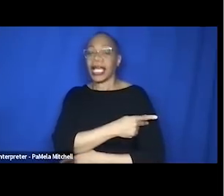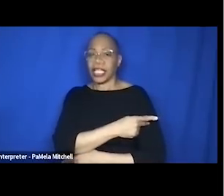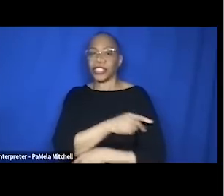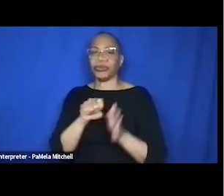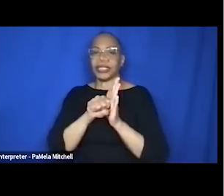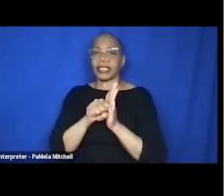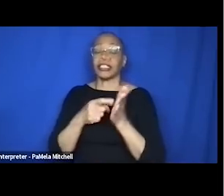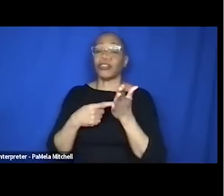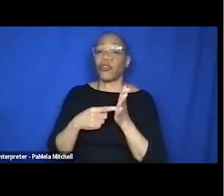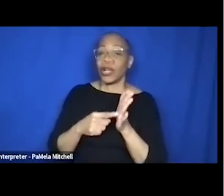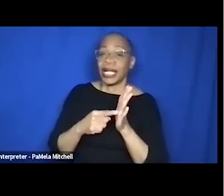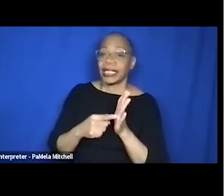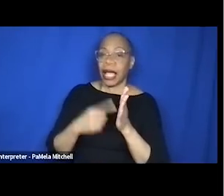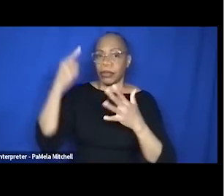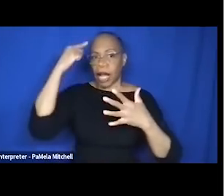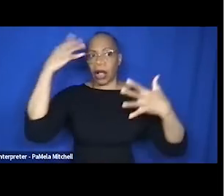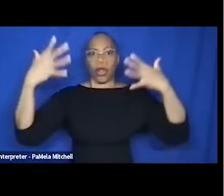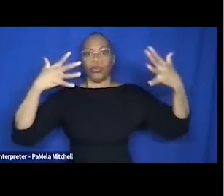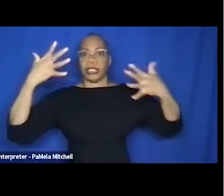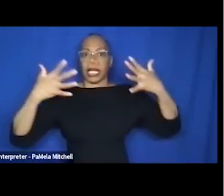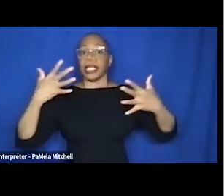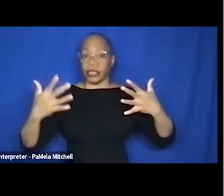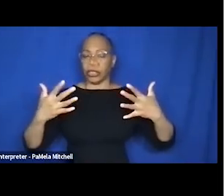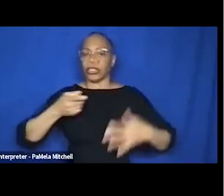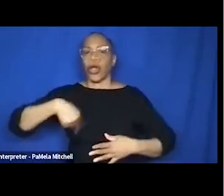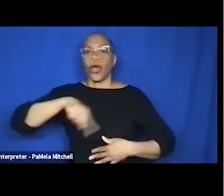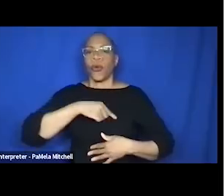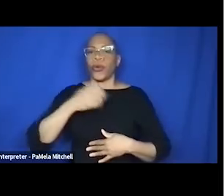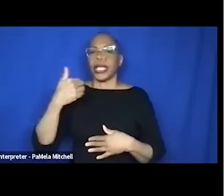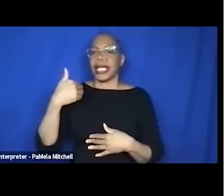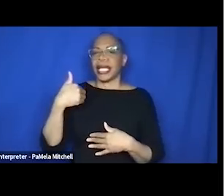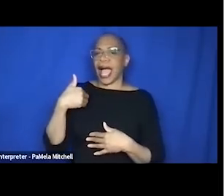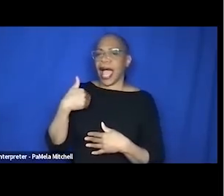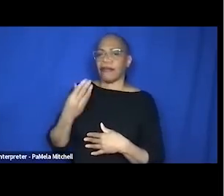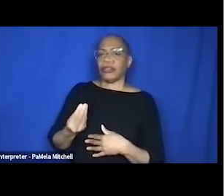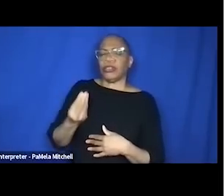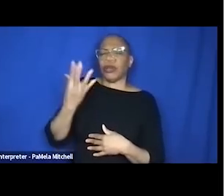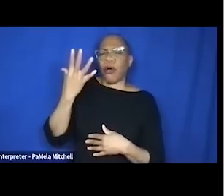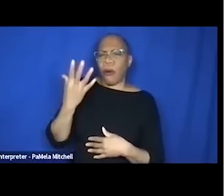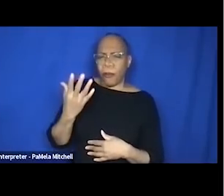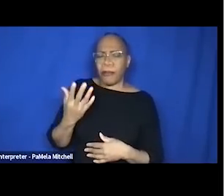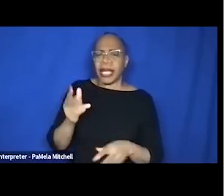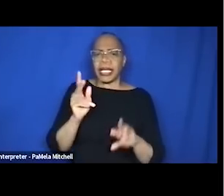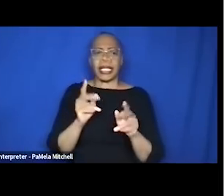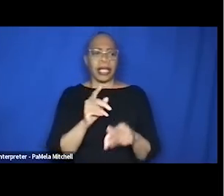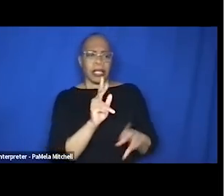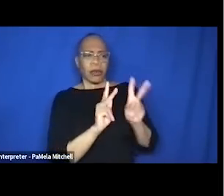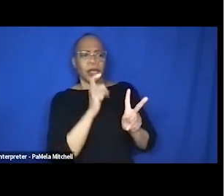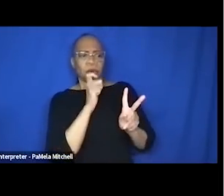like hallucinations. We have so many, and like everybody else, there's just so much going on in the streets